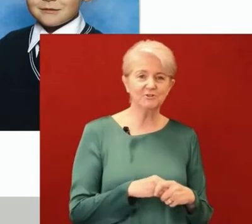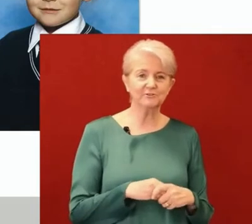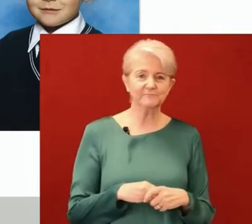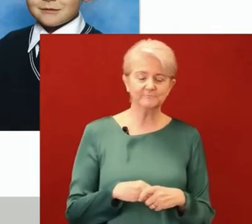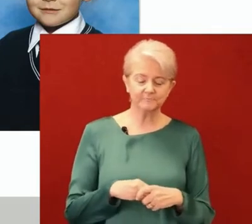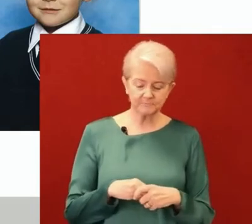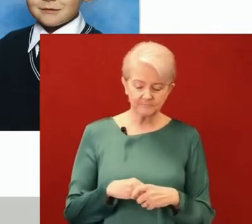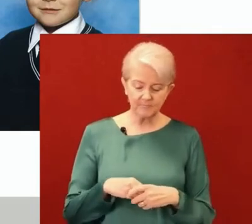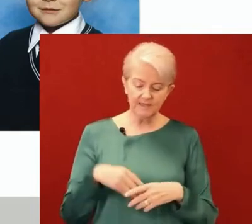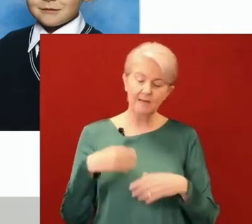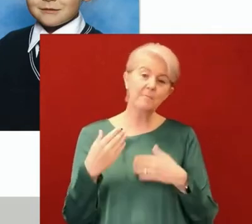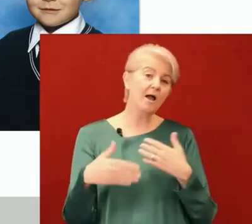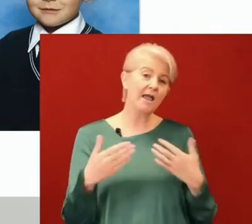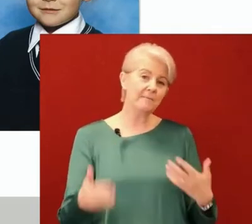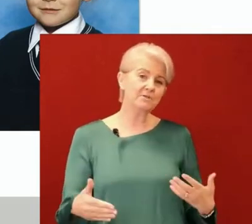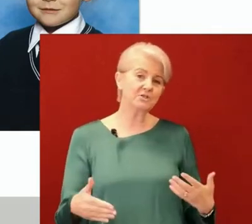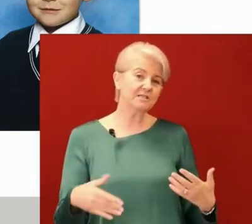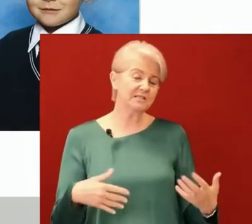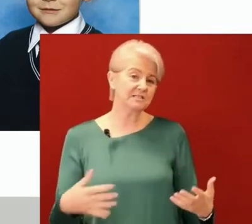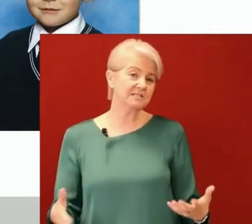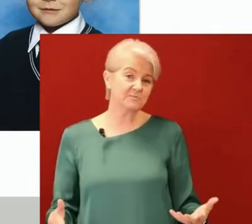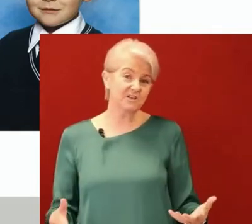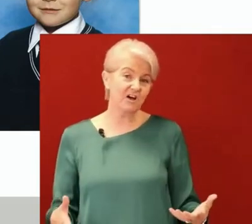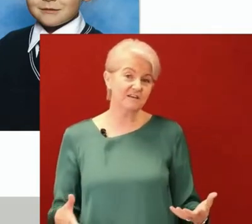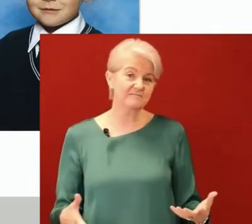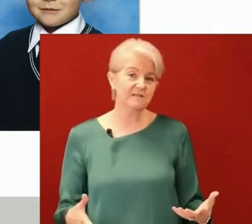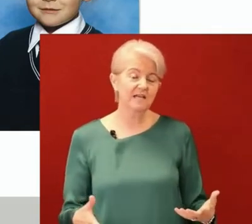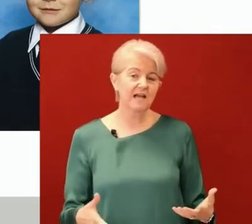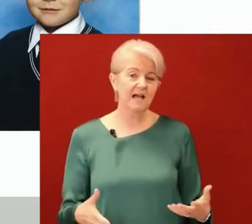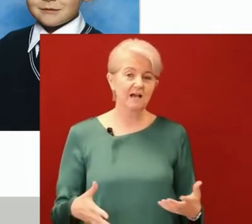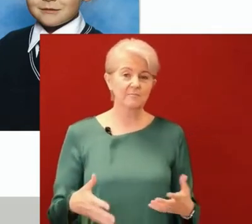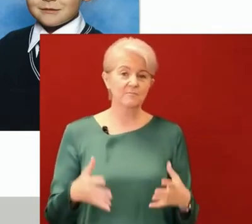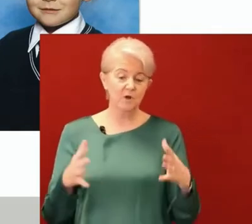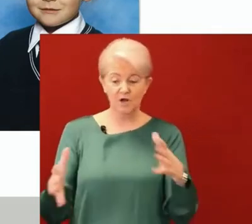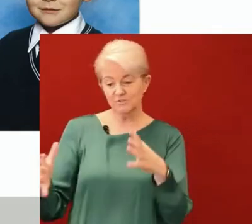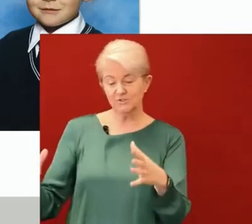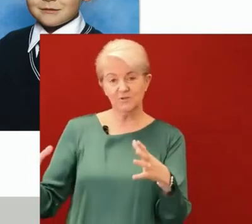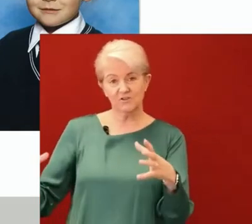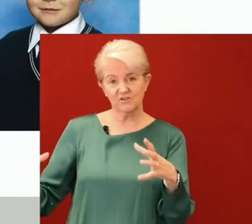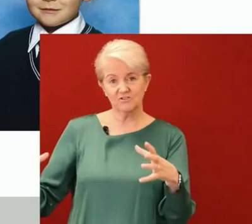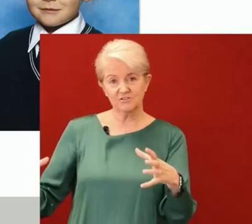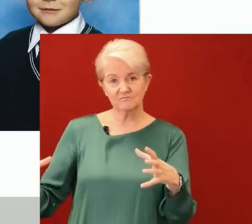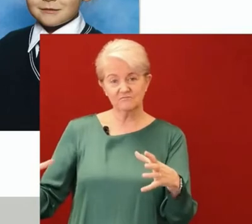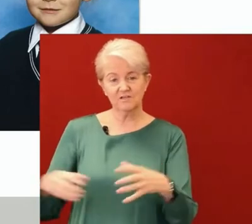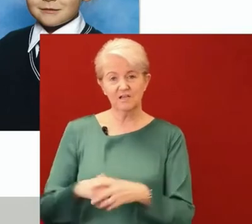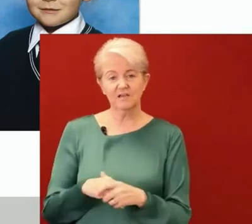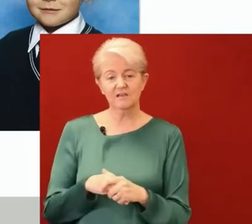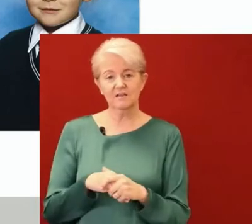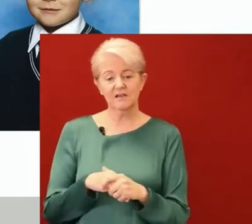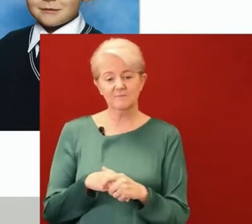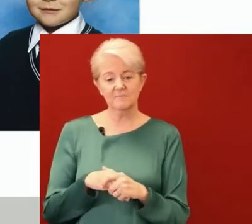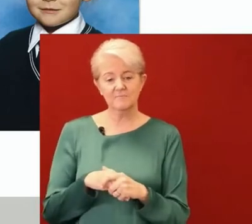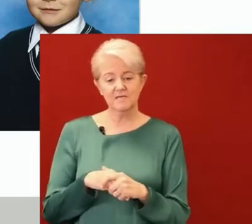we sometimes do. Now, my ambition didn't subside while I was doing those